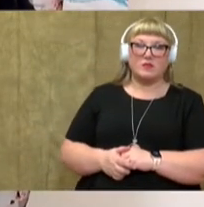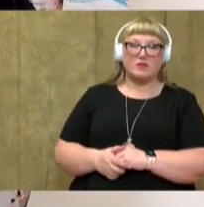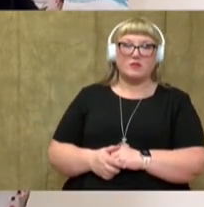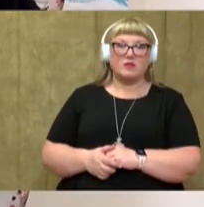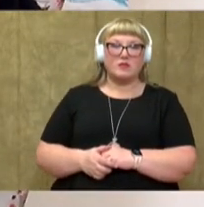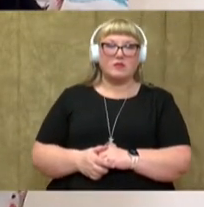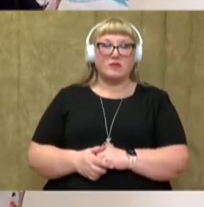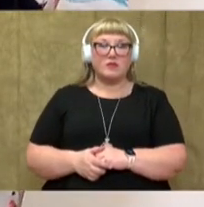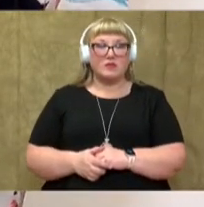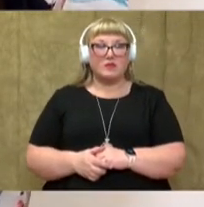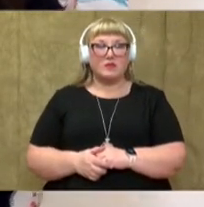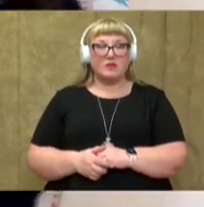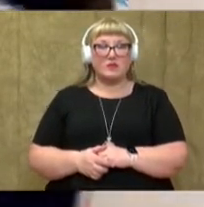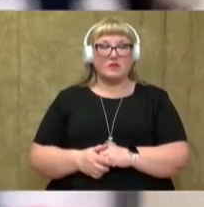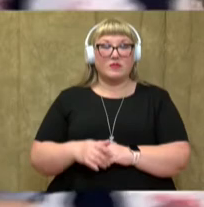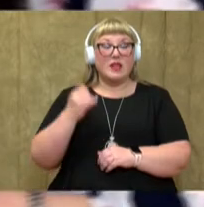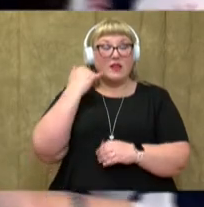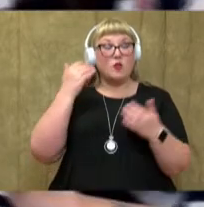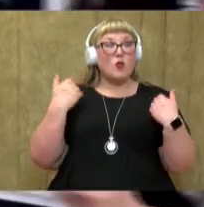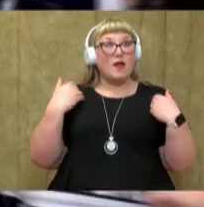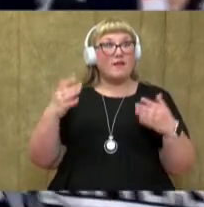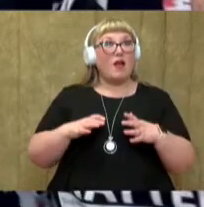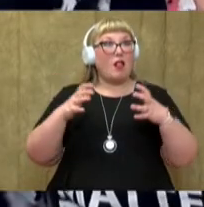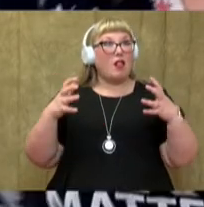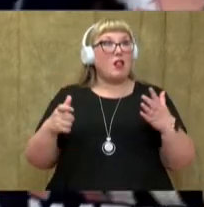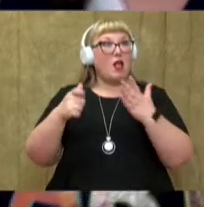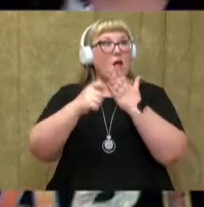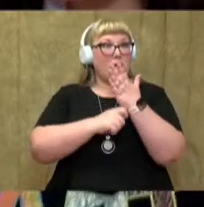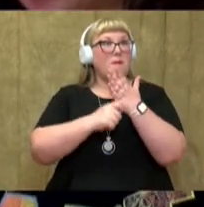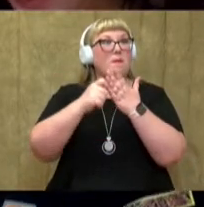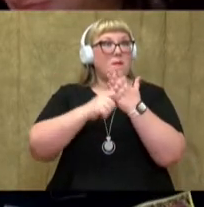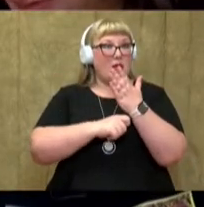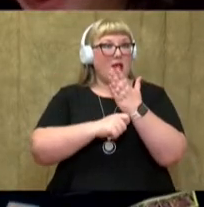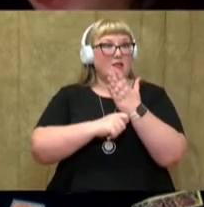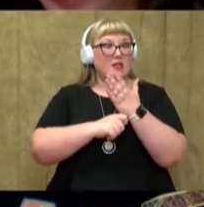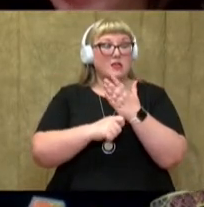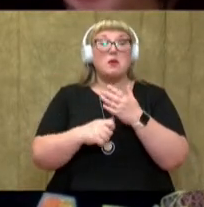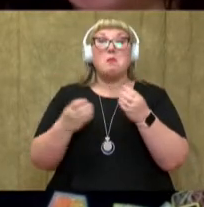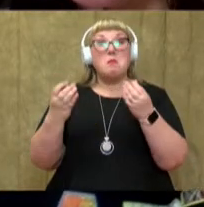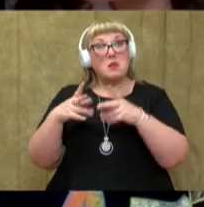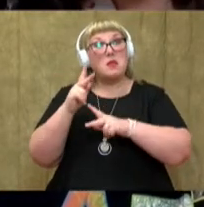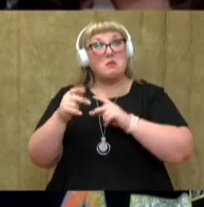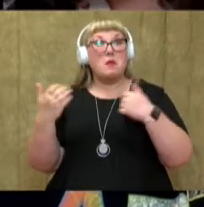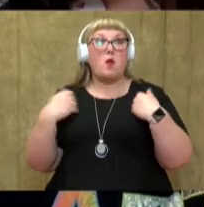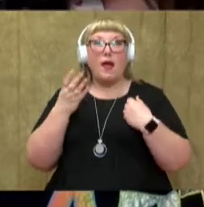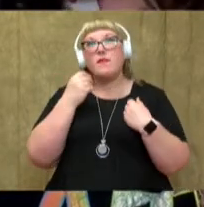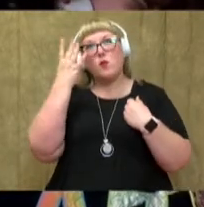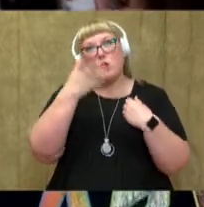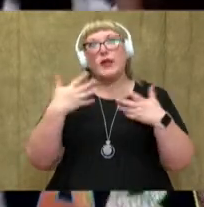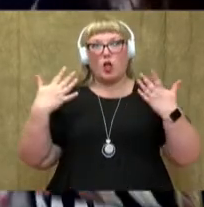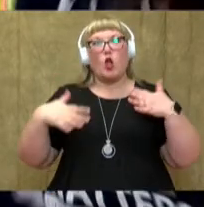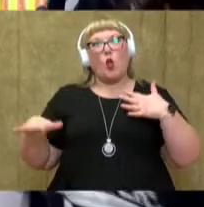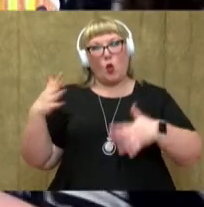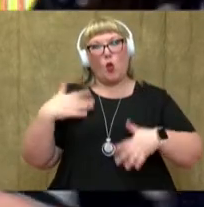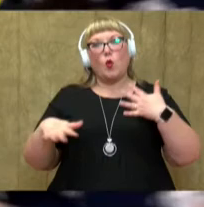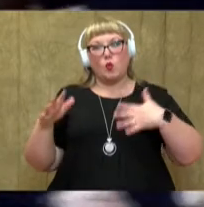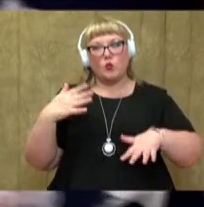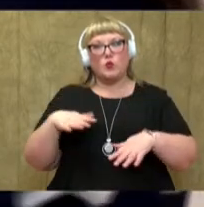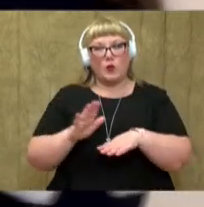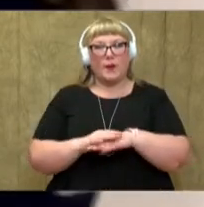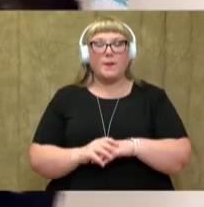You have a lot of magazines that have advertising. People have pretty outfits on. Let's